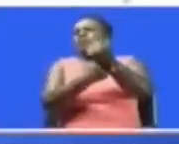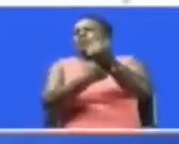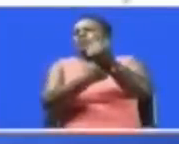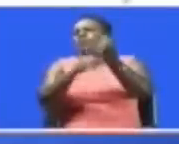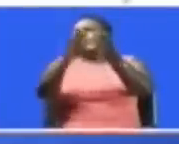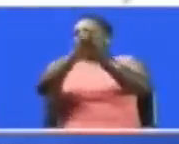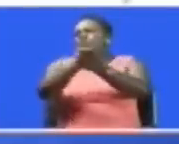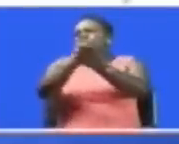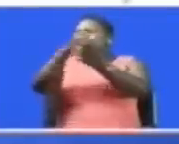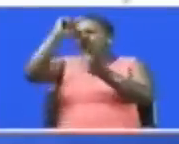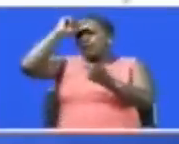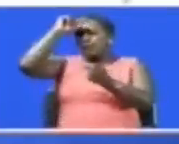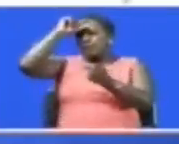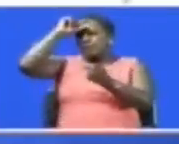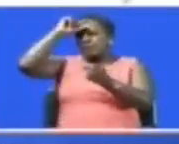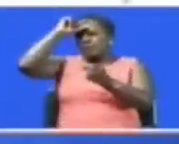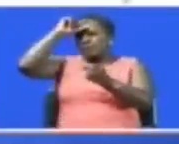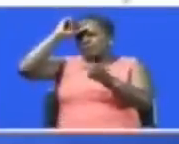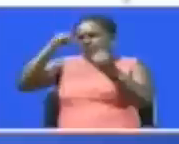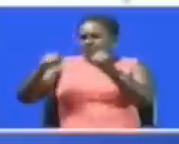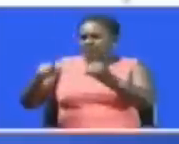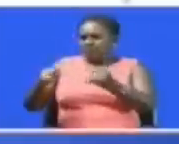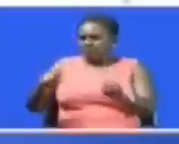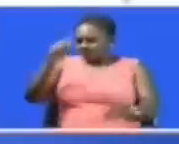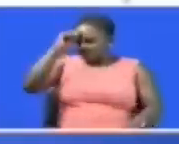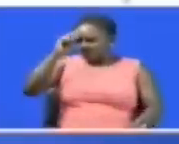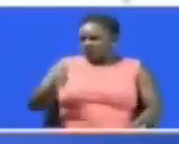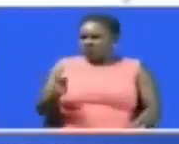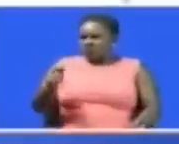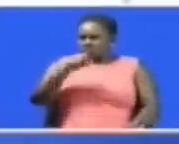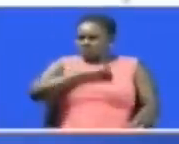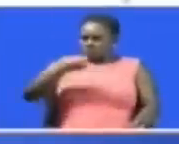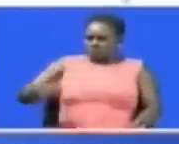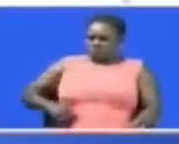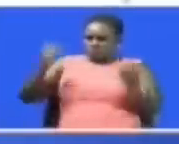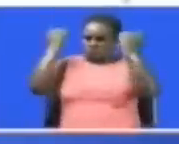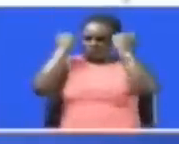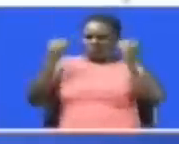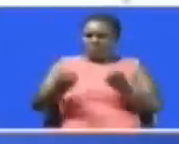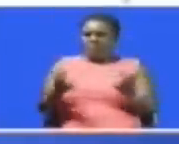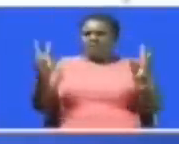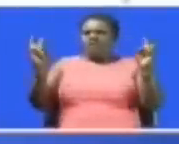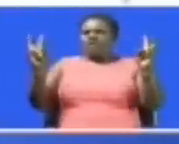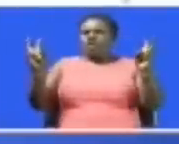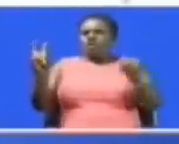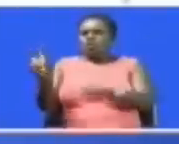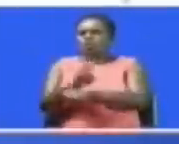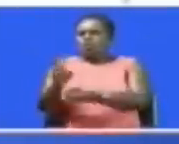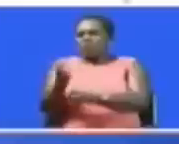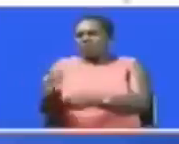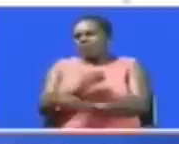the Jubilee government in enforcing that judgment by the Supreme Court, you know, a lot of these things about